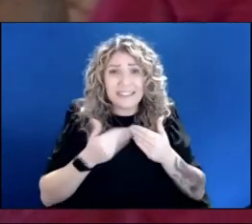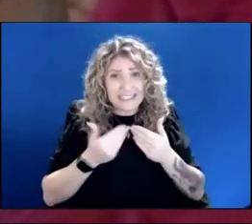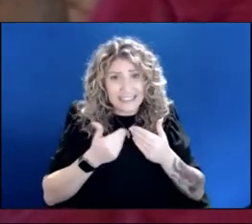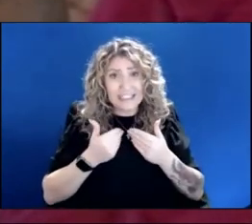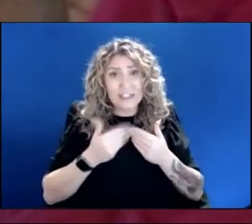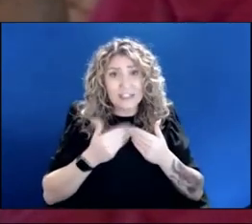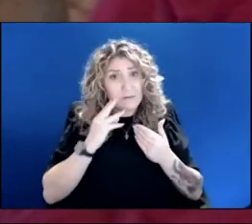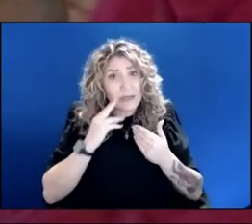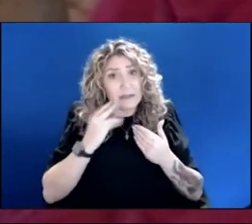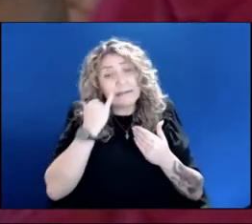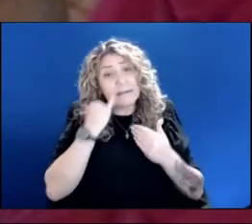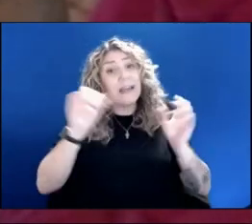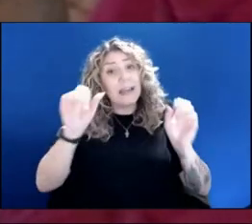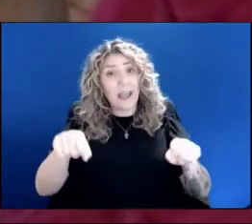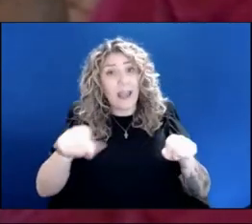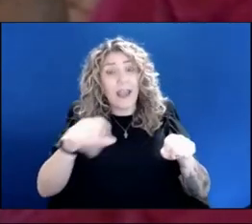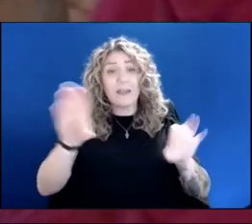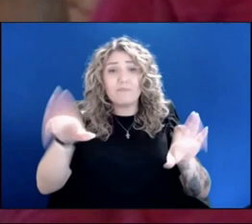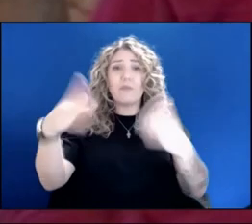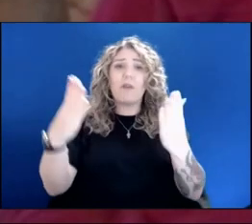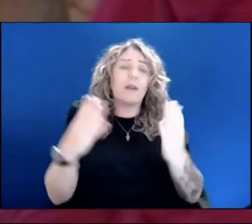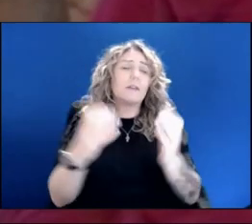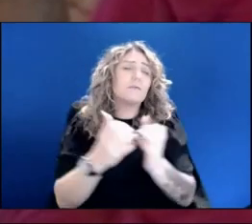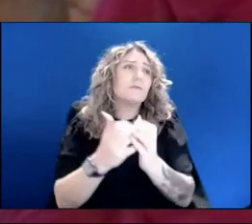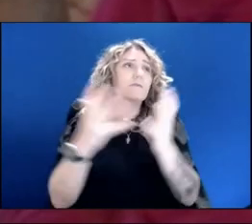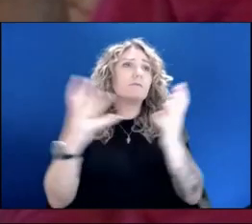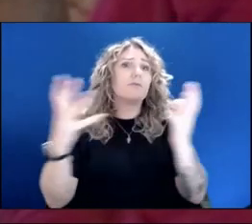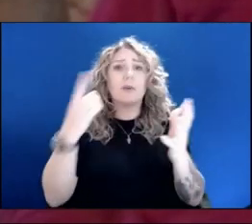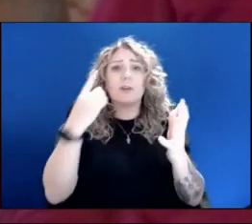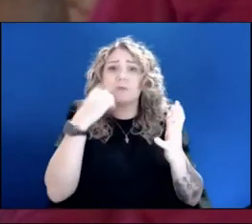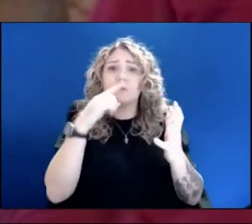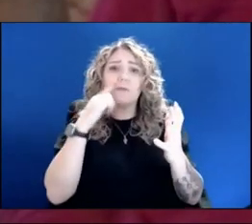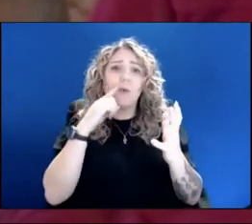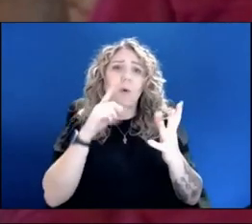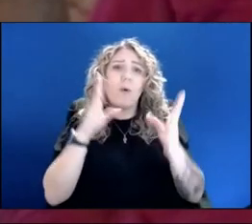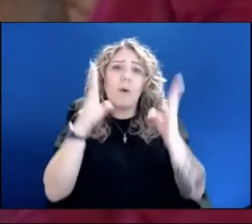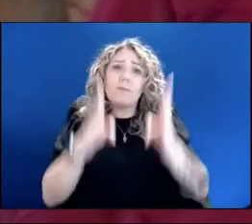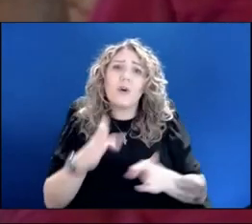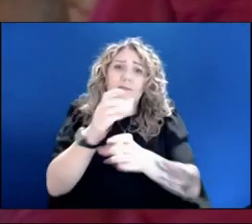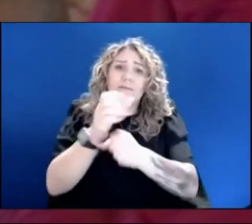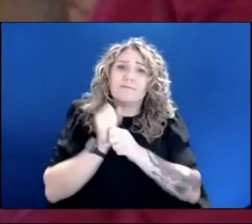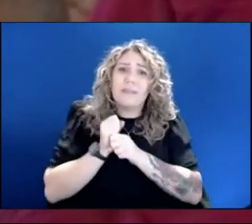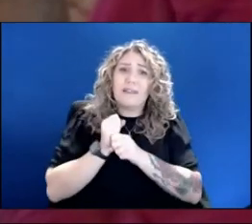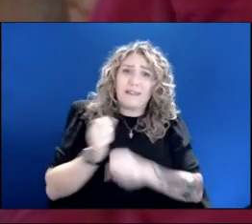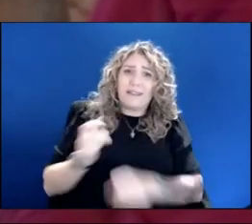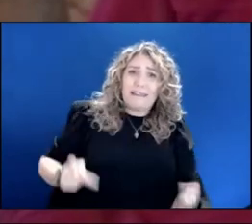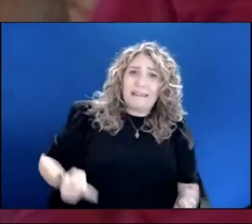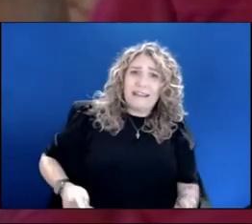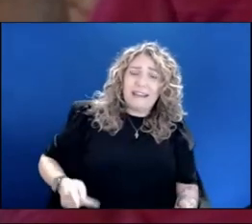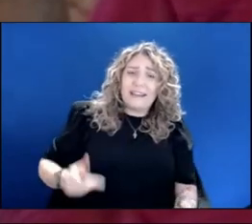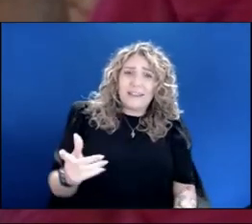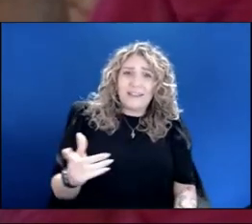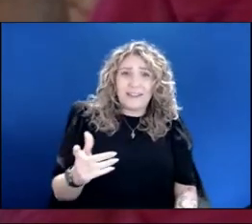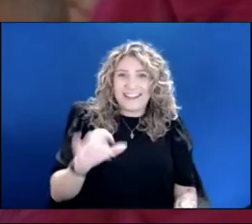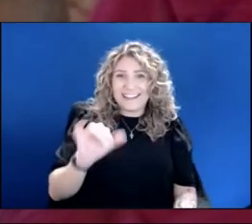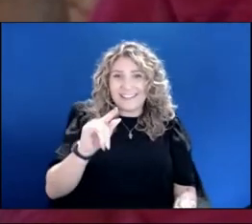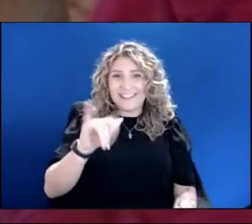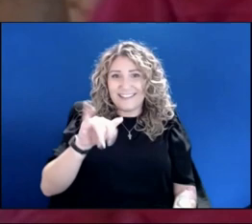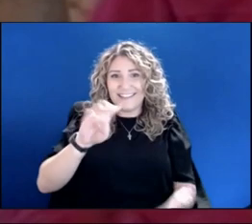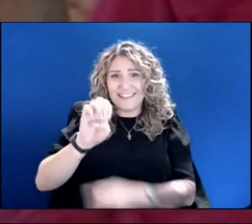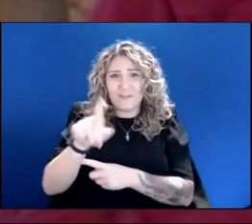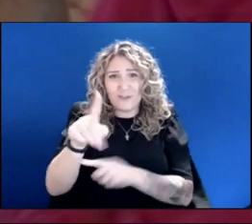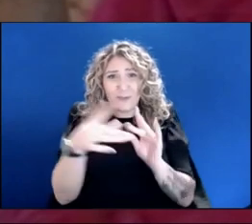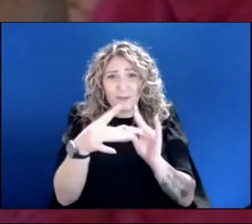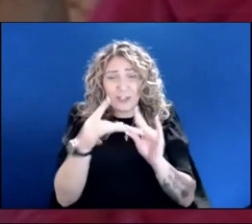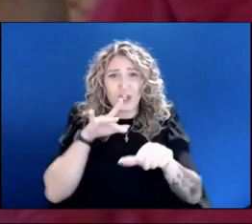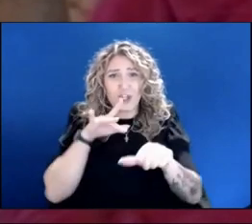able to do so, and it provides so much for the recipient. And, you know, it, as Stephanie kind of mentioned earlier, it was, you know, kind